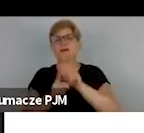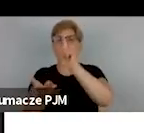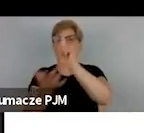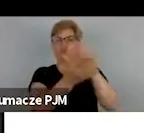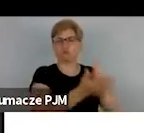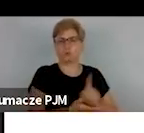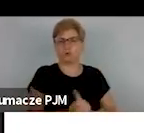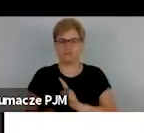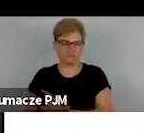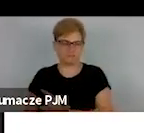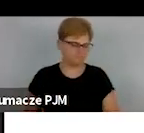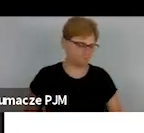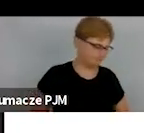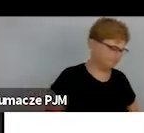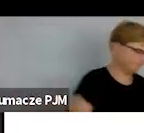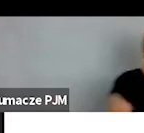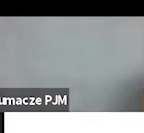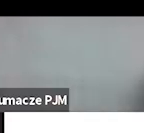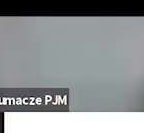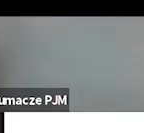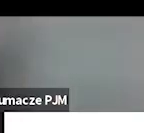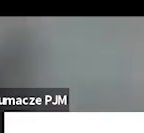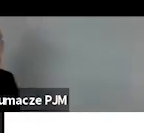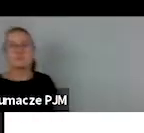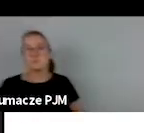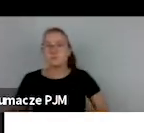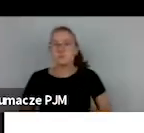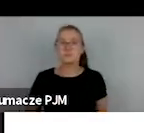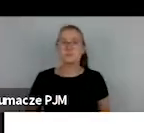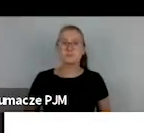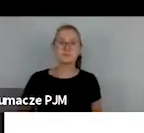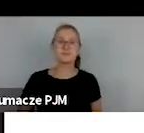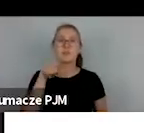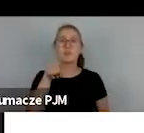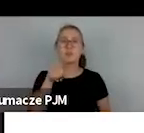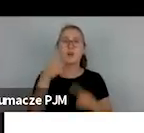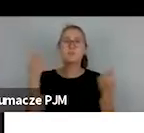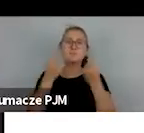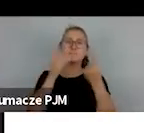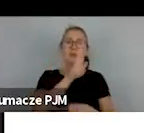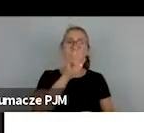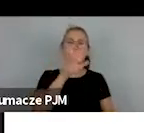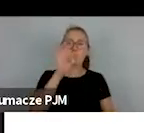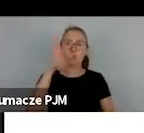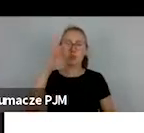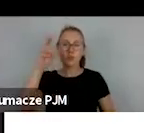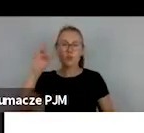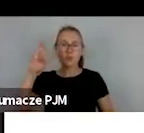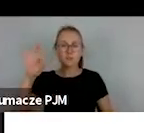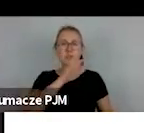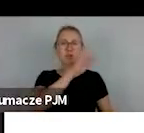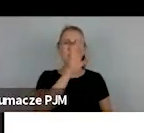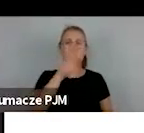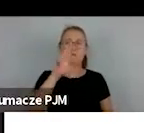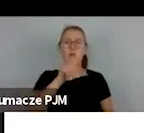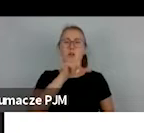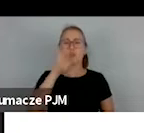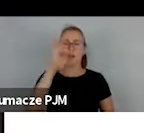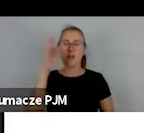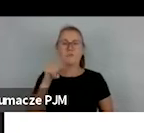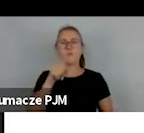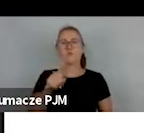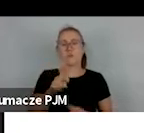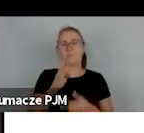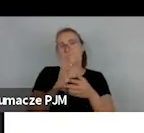This is the Brothers for Life campaign. The Brothers for Life campaign, unlike the One Man Can campaign, was a big